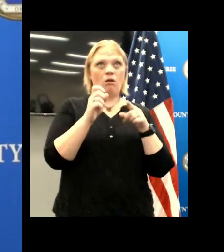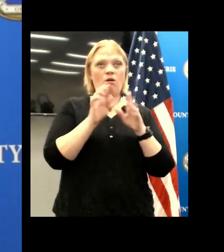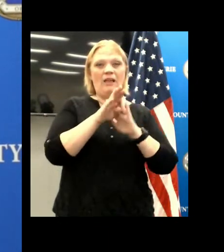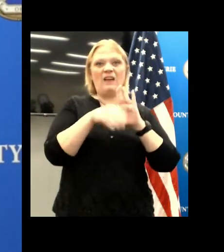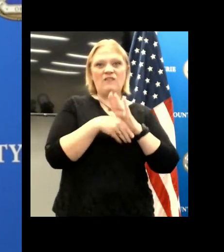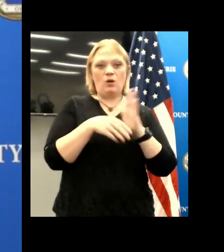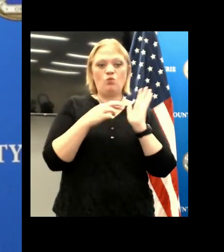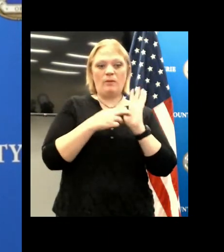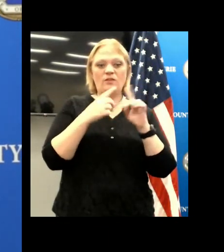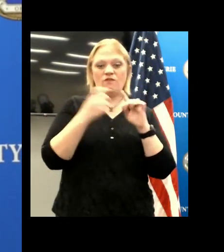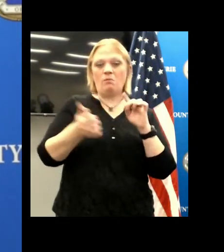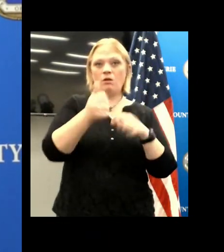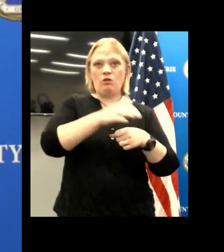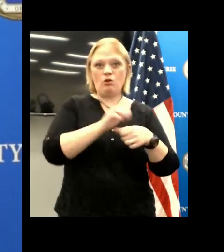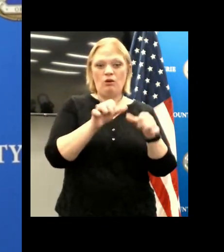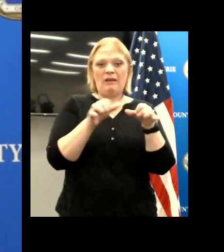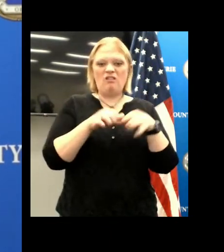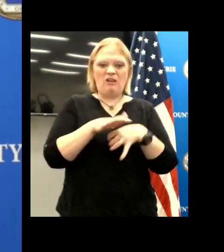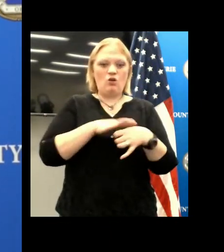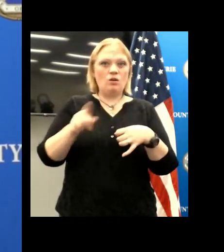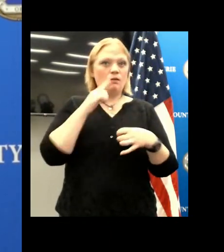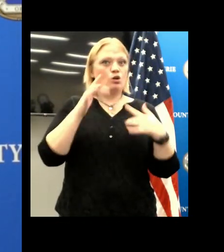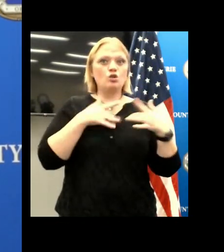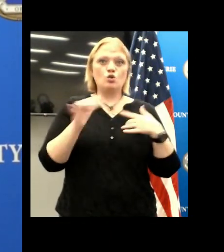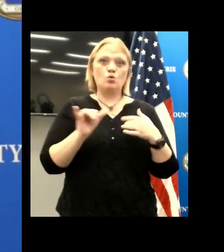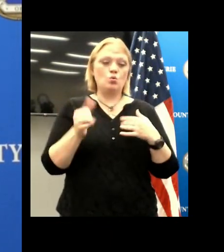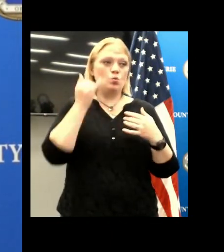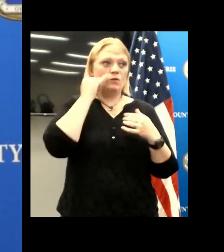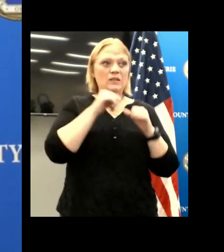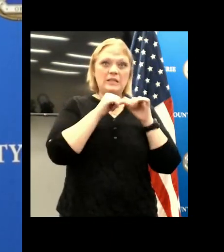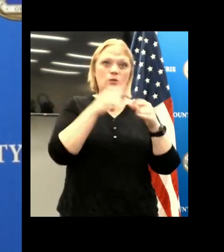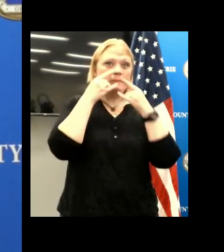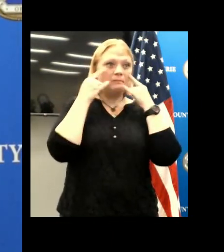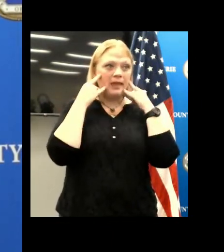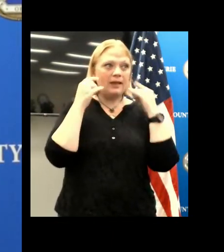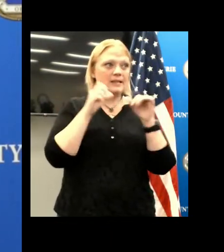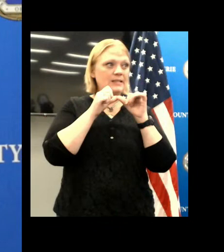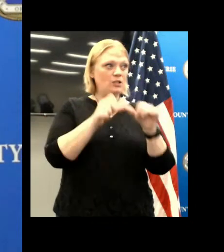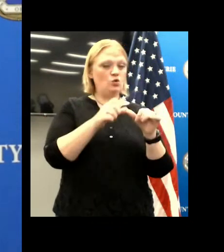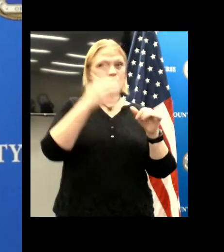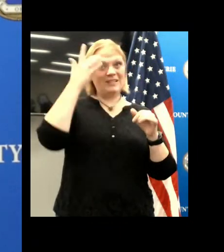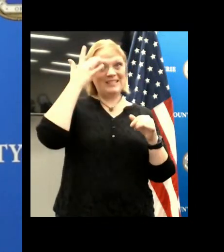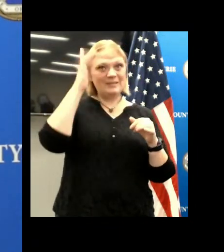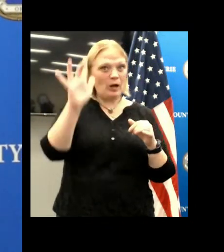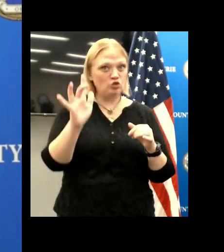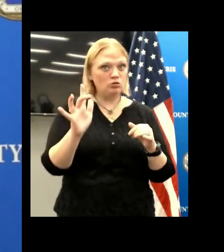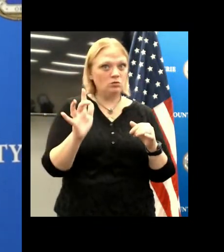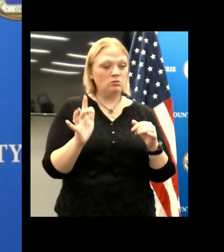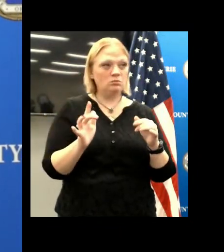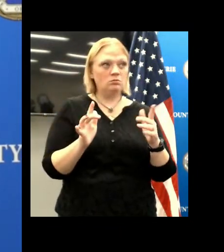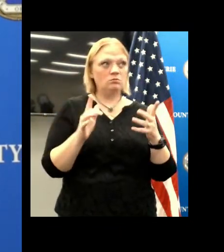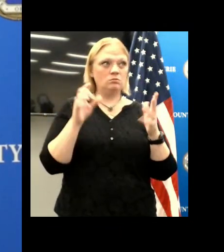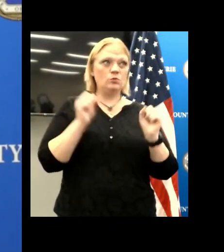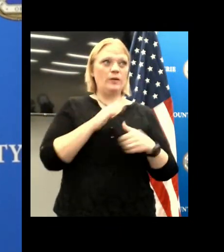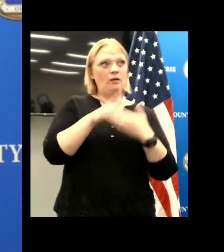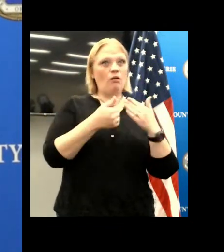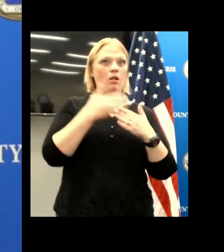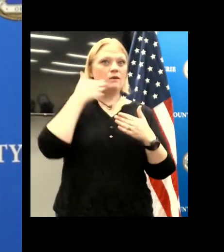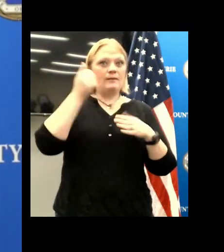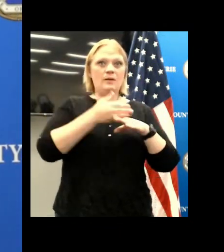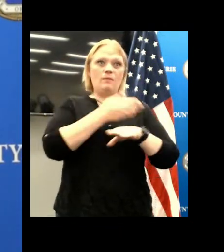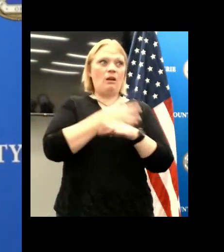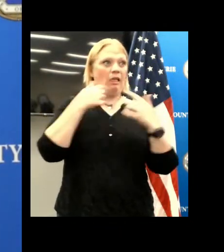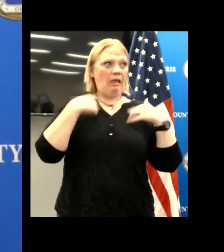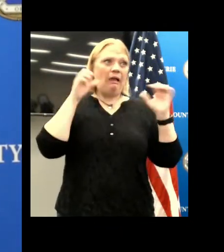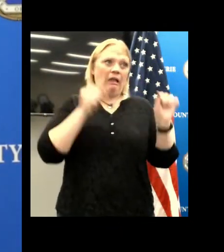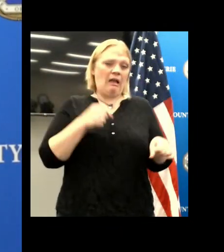other areas, and I know they're concerned just as well. If we continue to wear masks, if we continue to be smart, we can all be better. I know I can be better